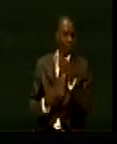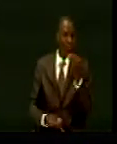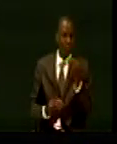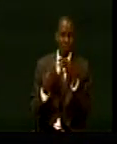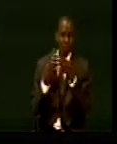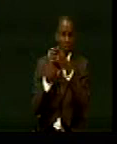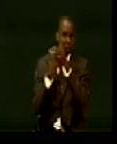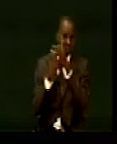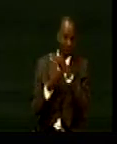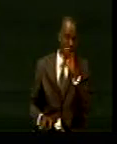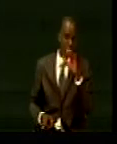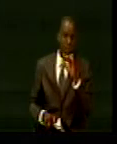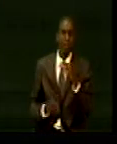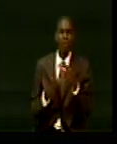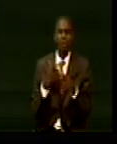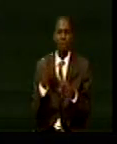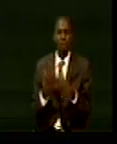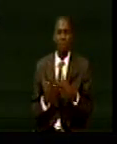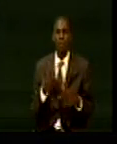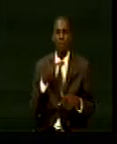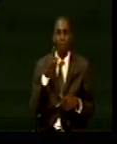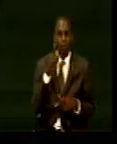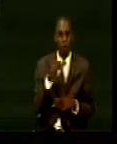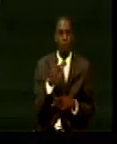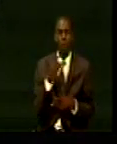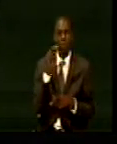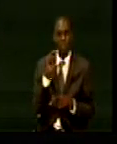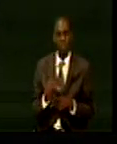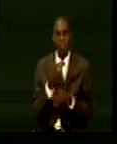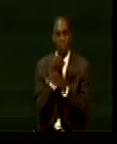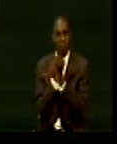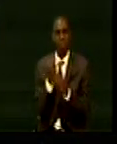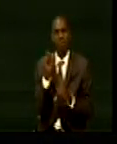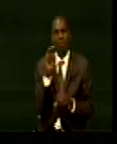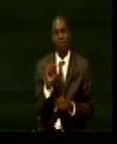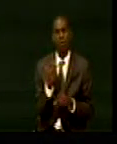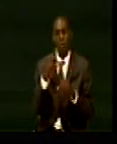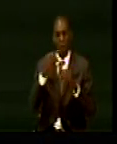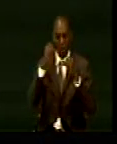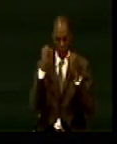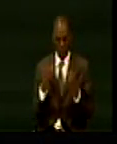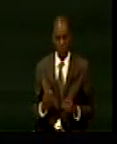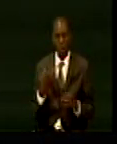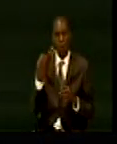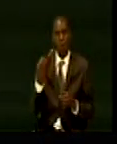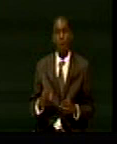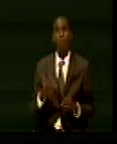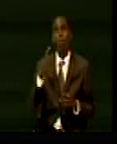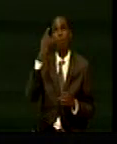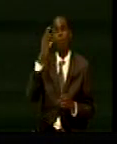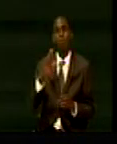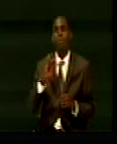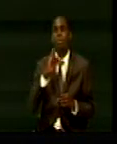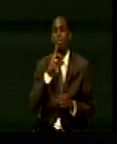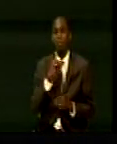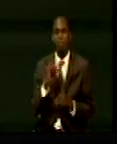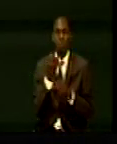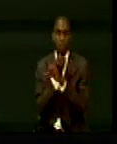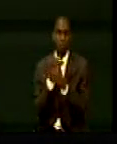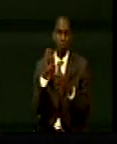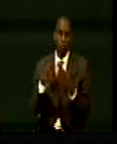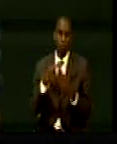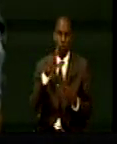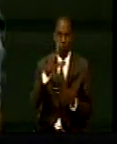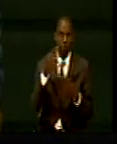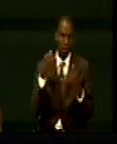of salvation, the power of the gospel in salvation to come to you now. Rise up now as you are